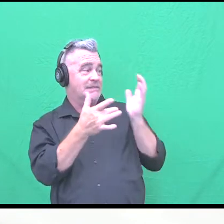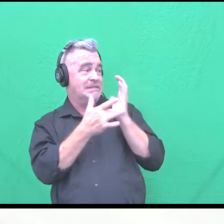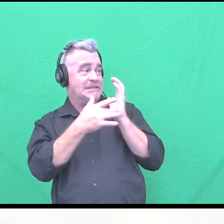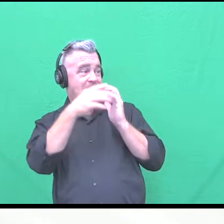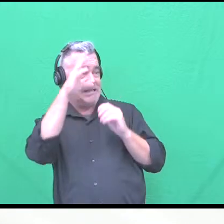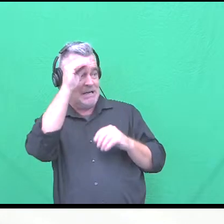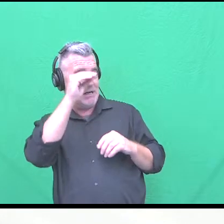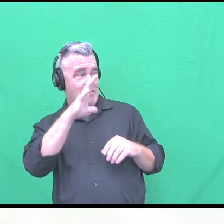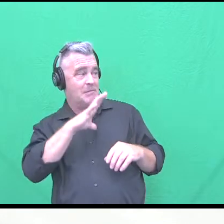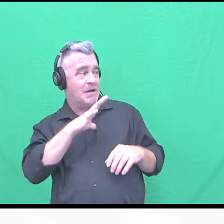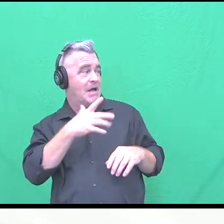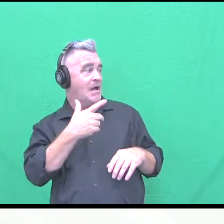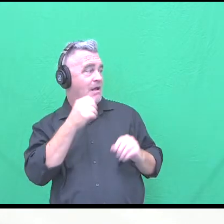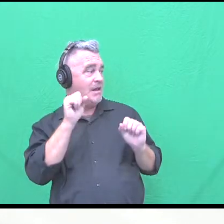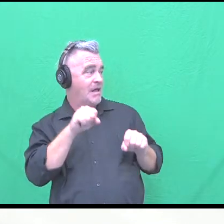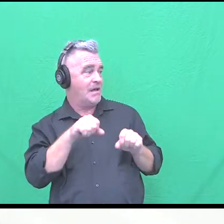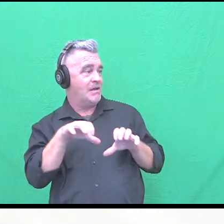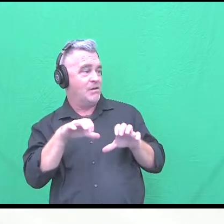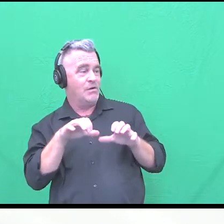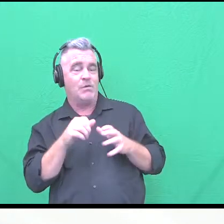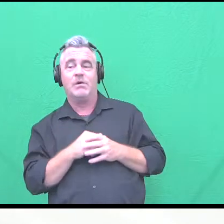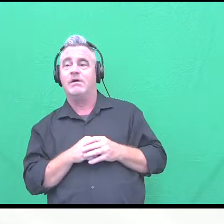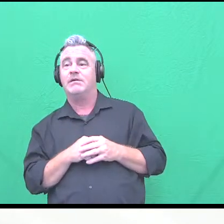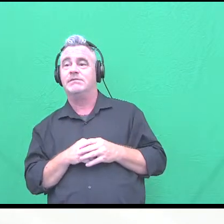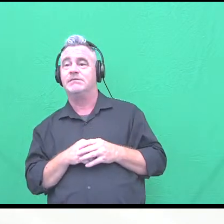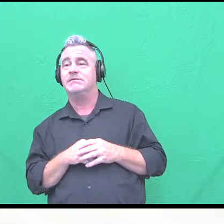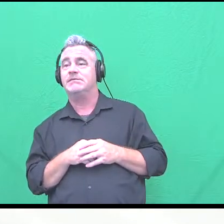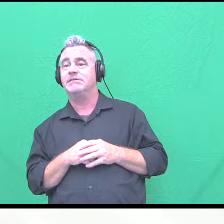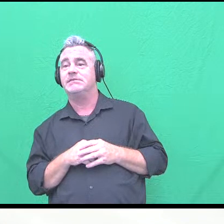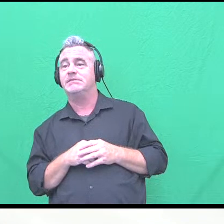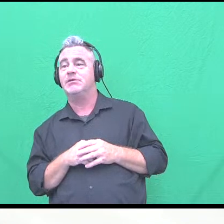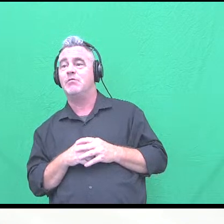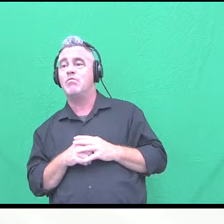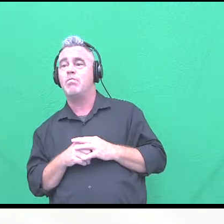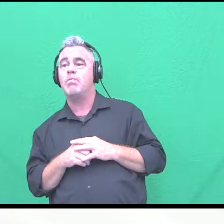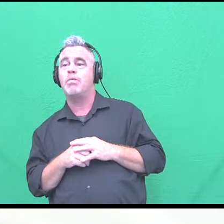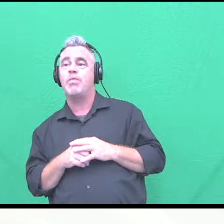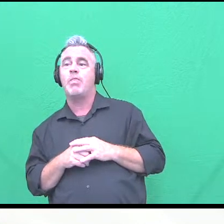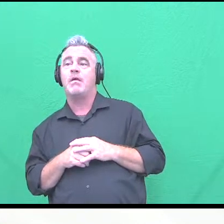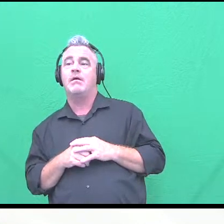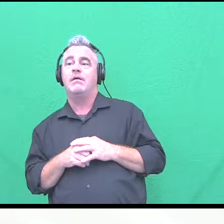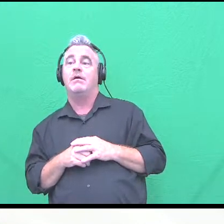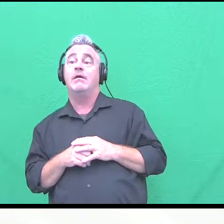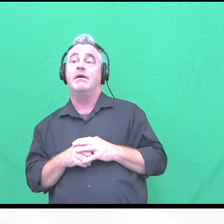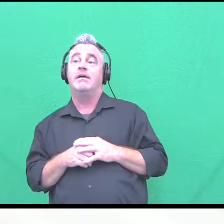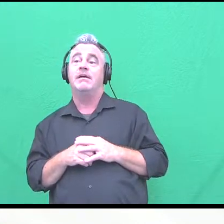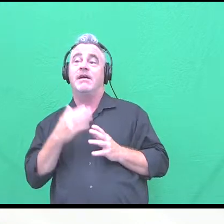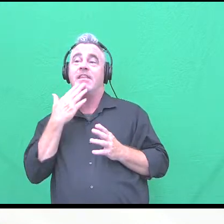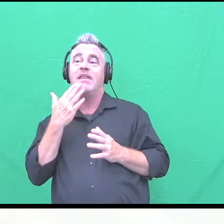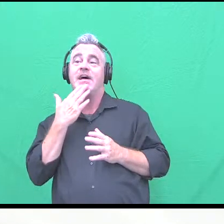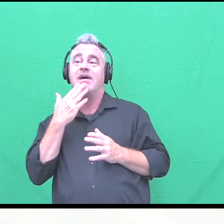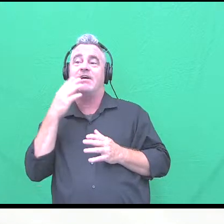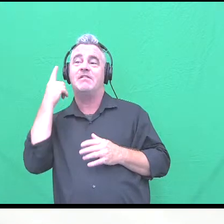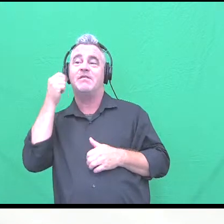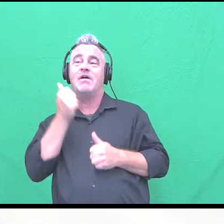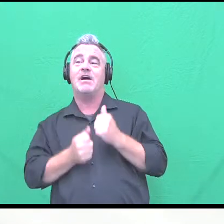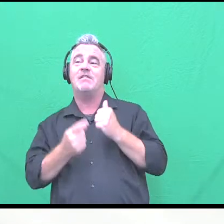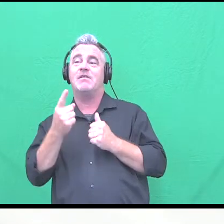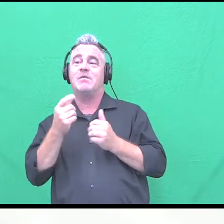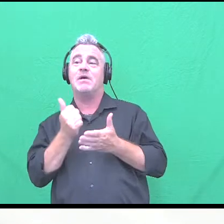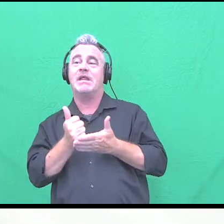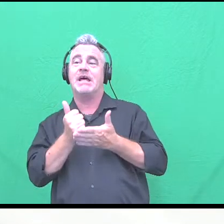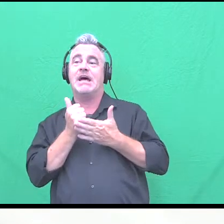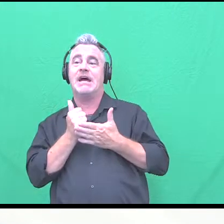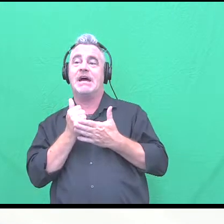Thank you, Mike. Yeah. Okay, anything else on debrief? Thank you for those people that helped the